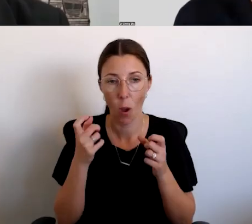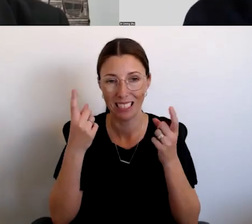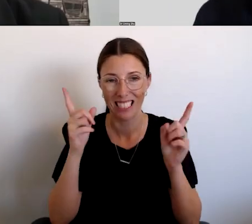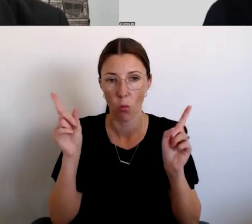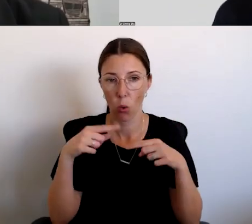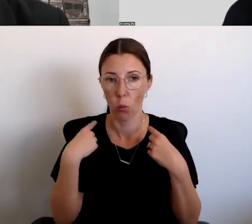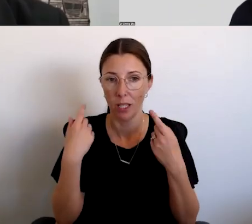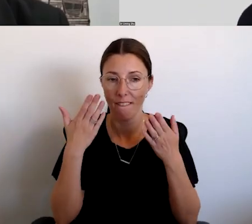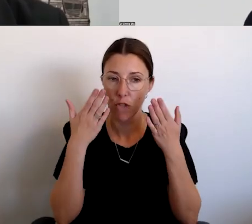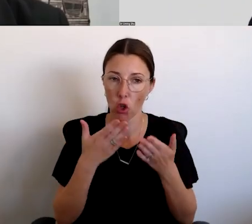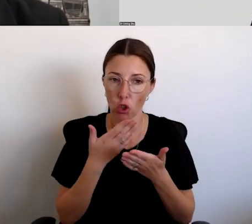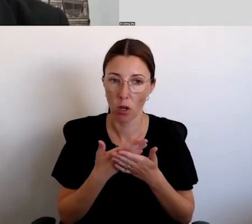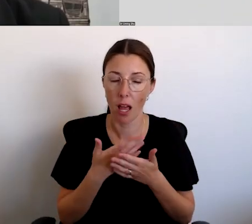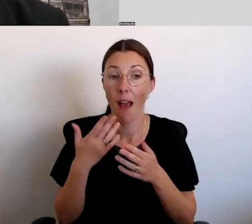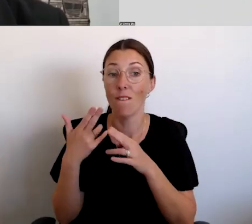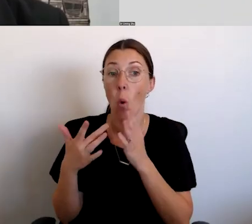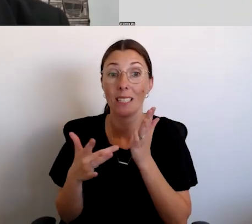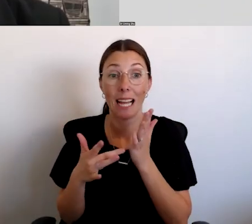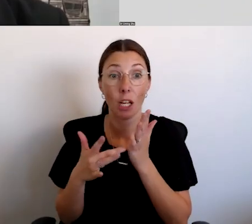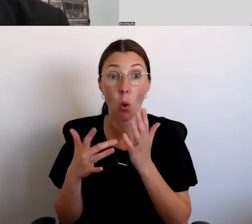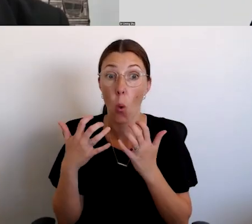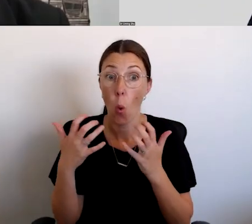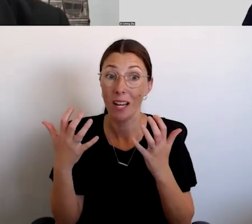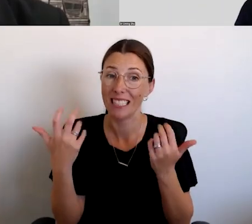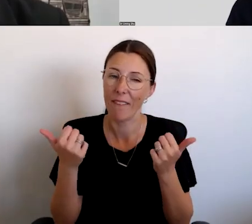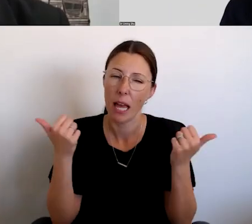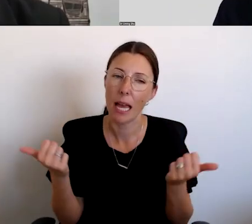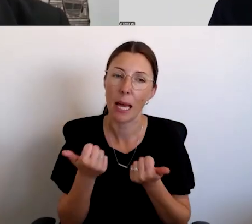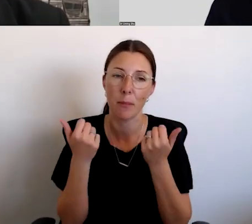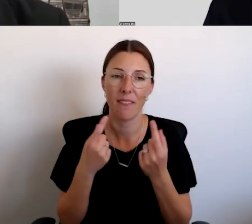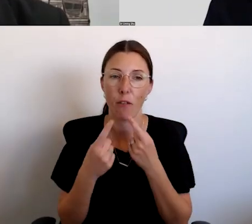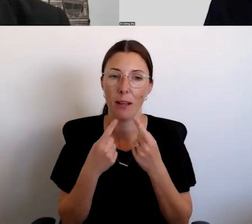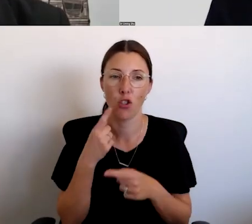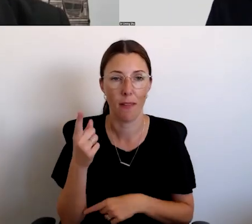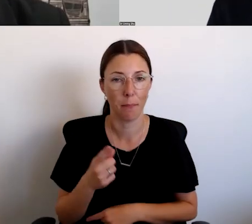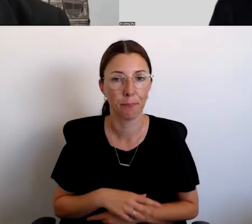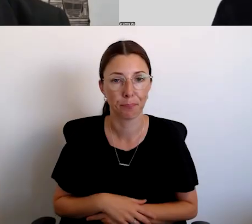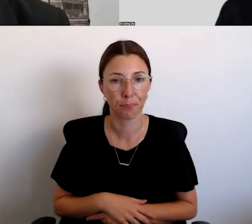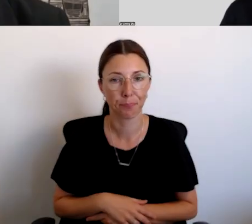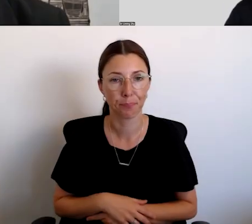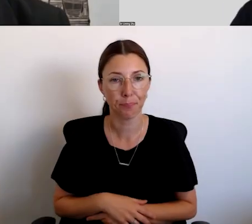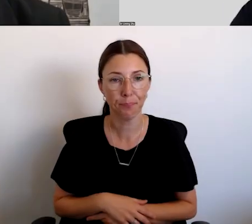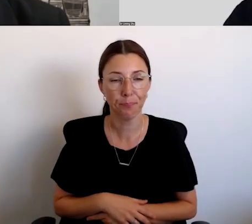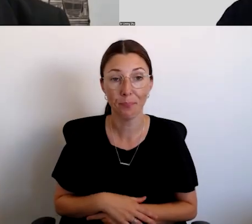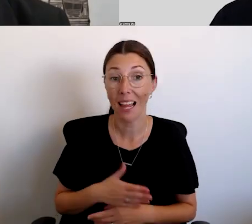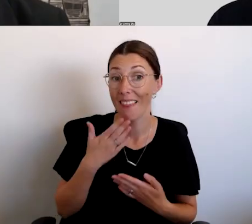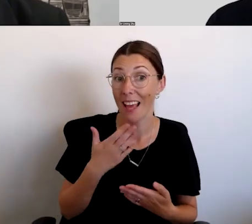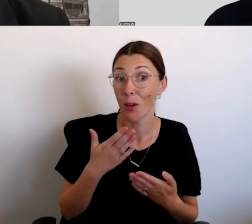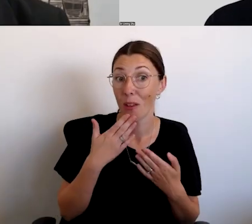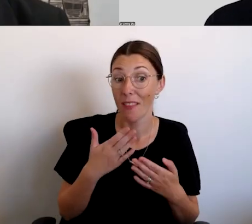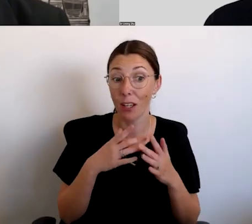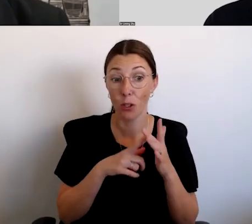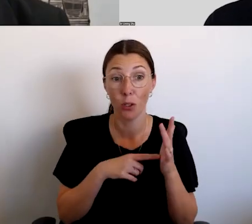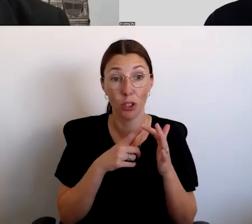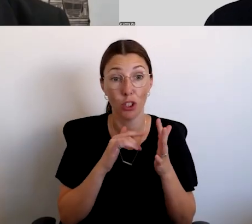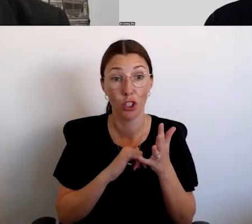technical audience, we'll have heaps of materials over there. mm. Thank you. And thanks, Jesse, for putting in some links on behalf